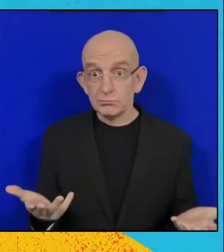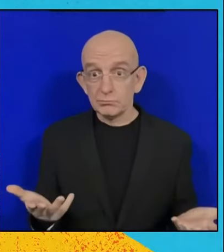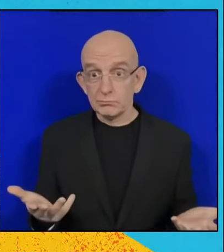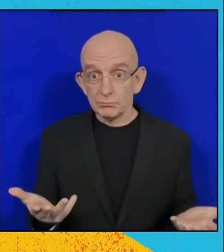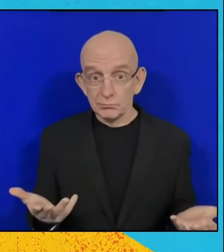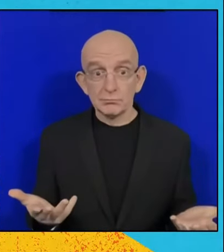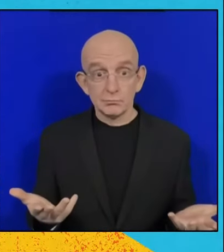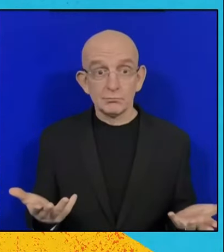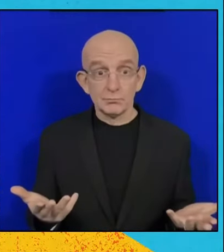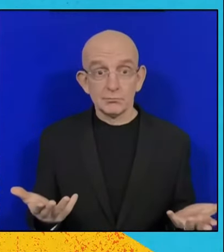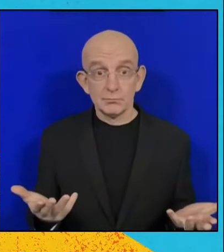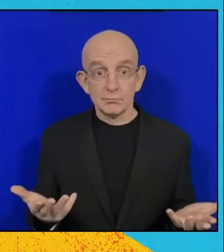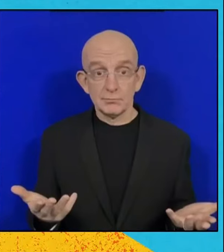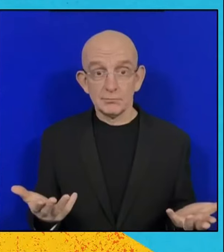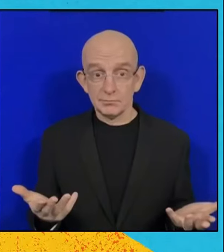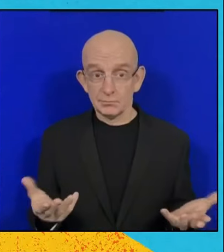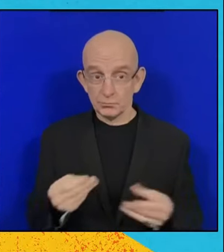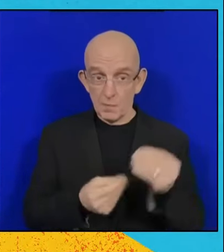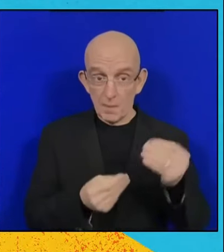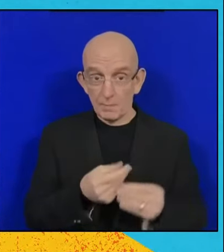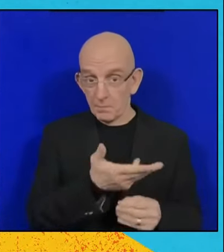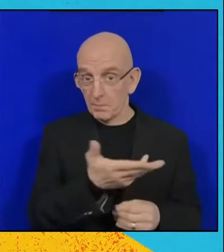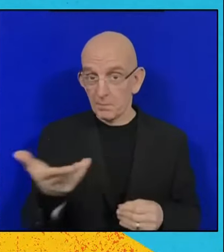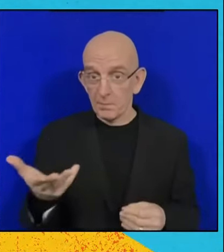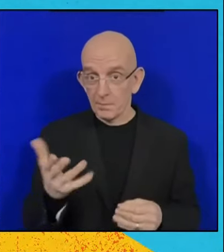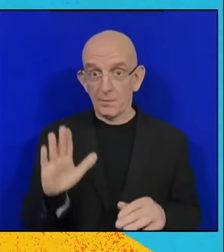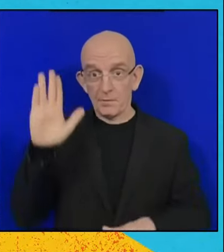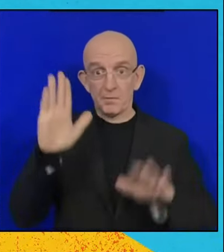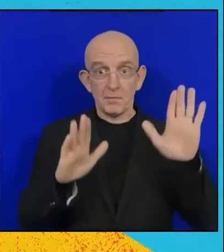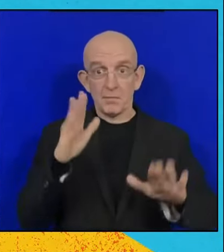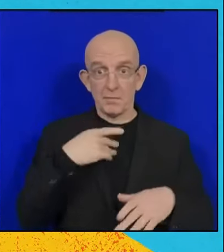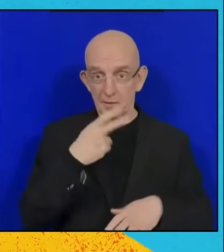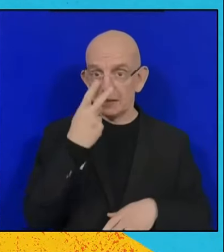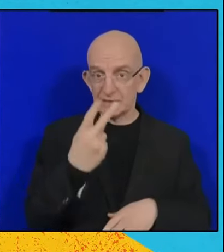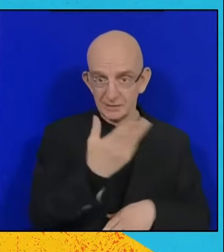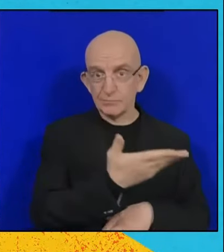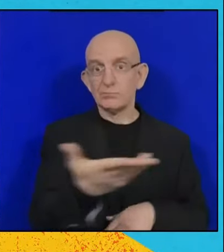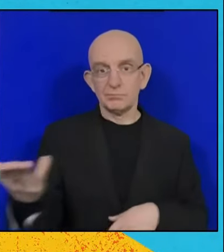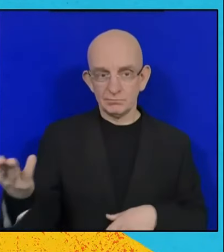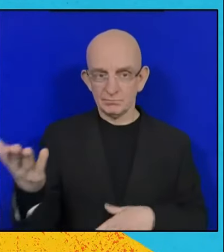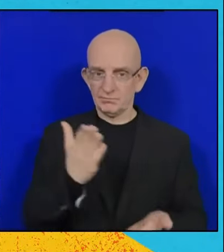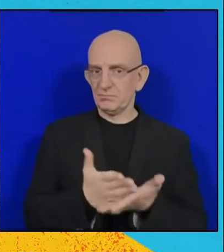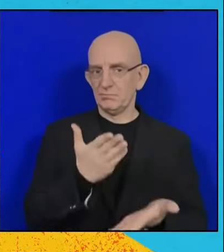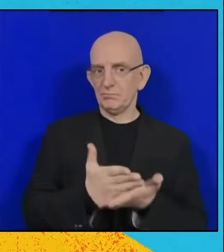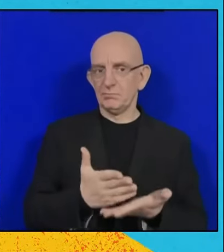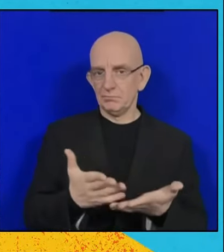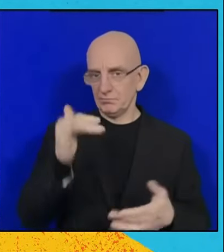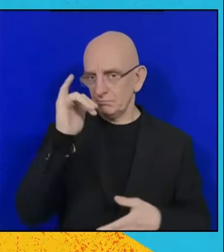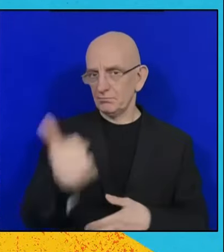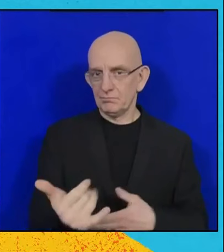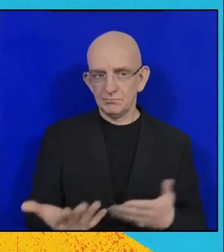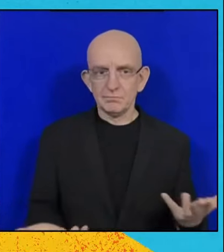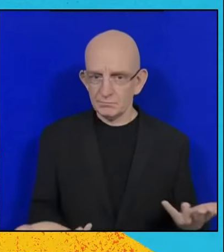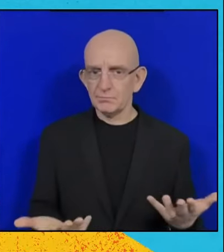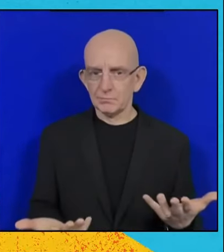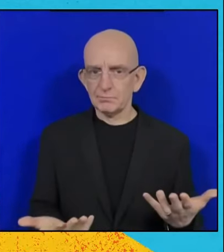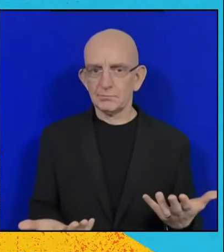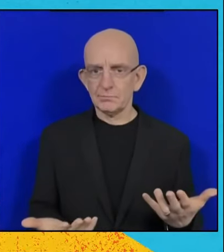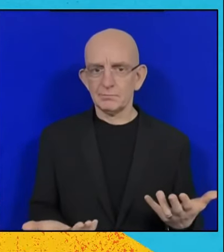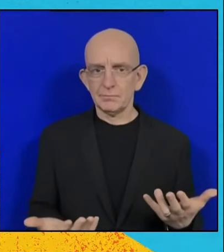Any philanthropies? Okay. So now, I'm speaking to you member states directly. I'm speaking